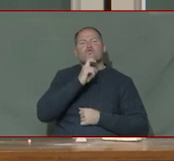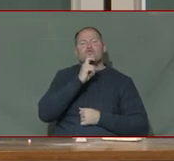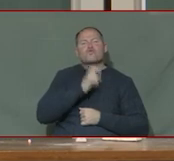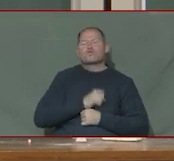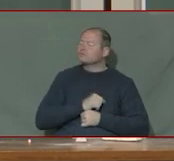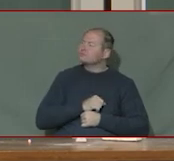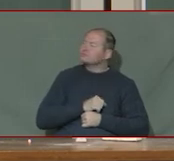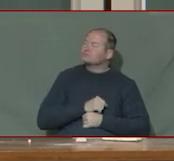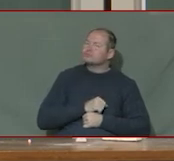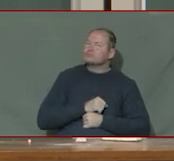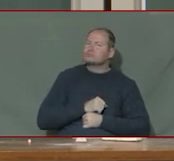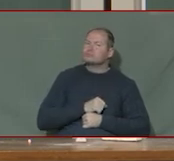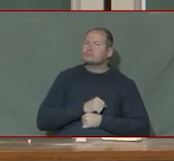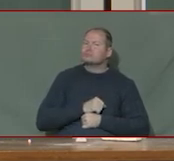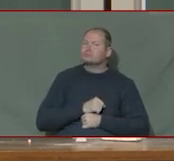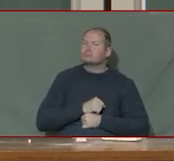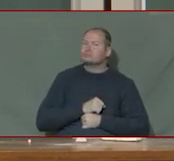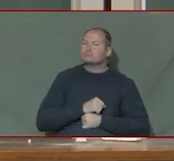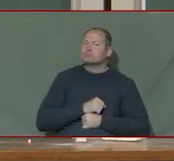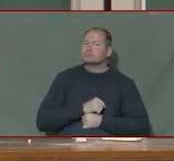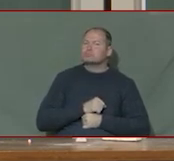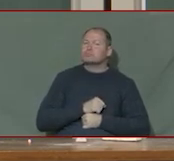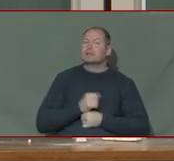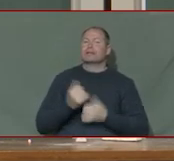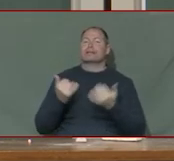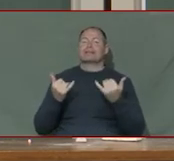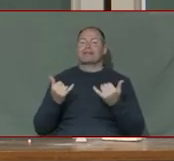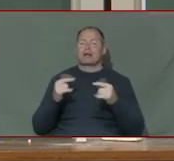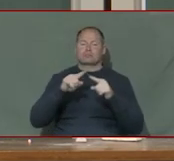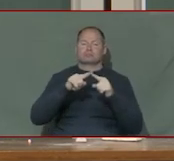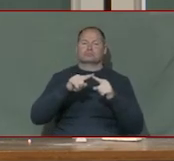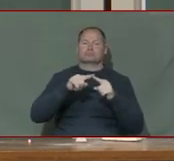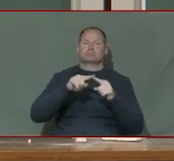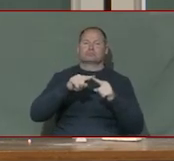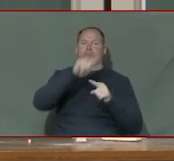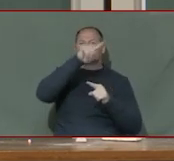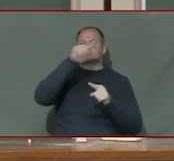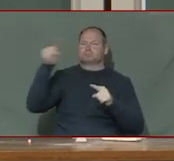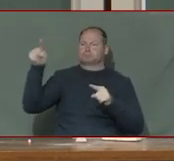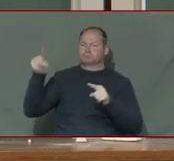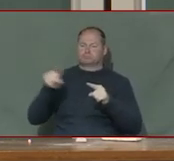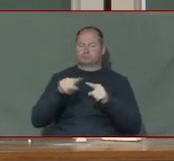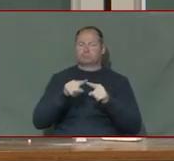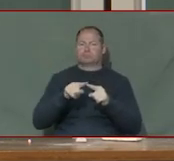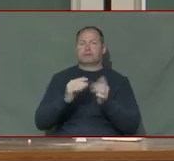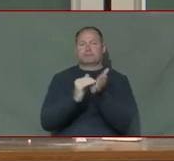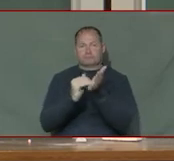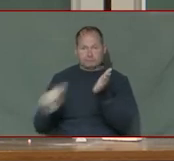or if I take the sector, and I subtract the triangle, I'm left with the segment.